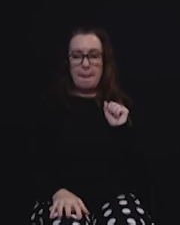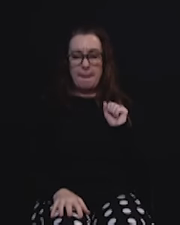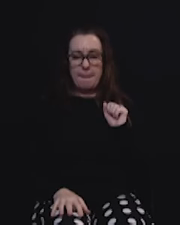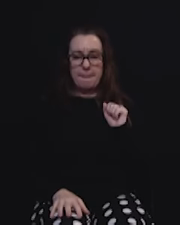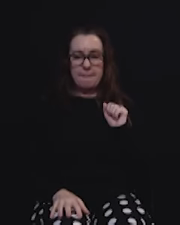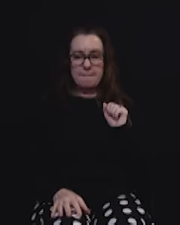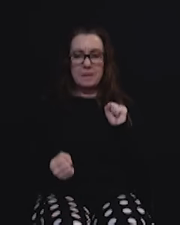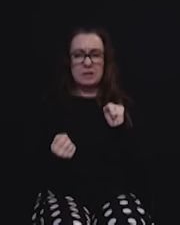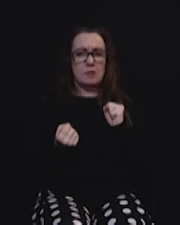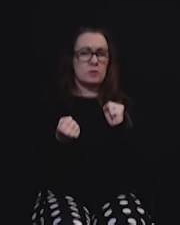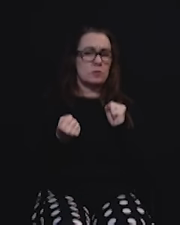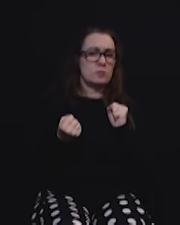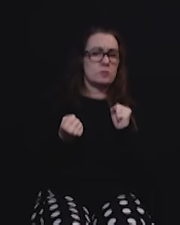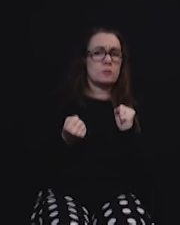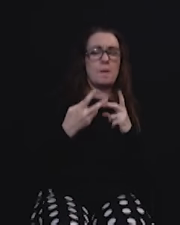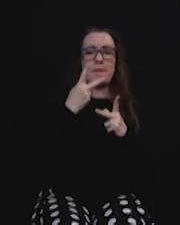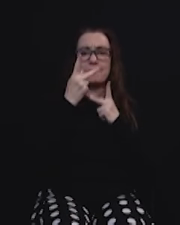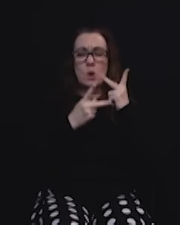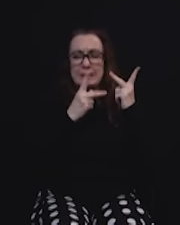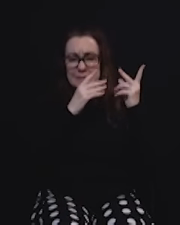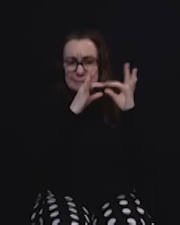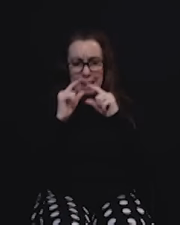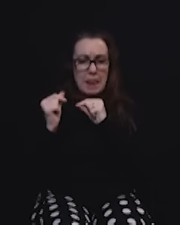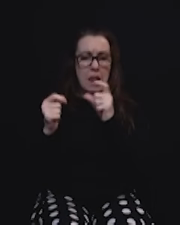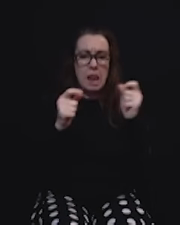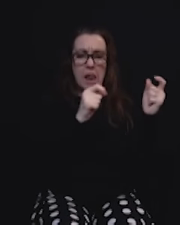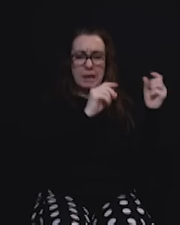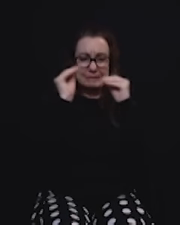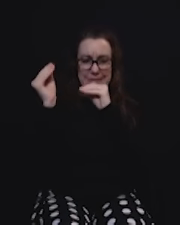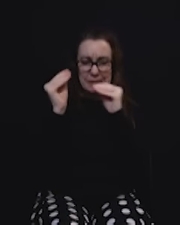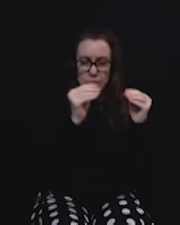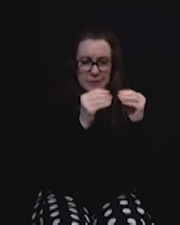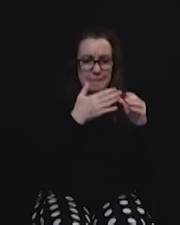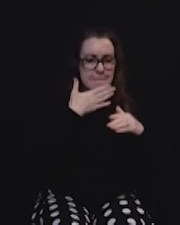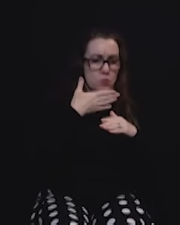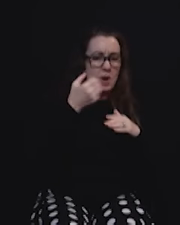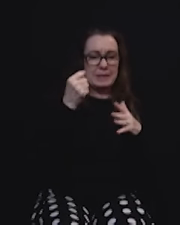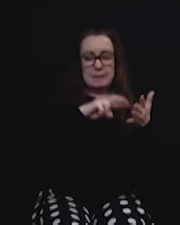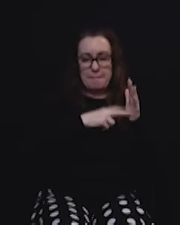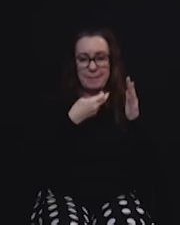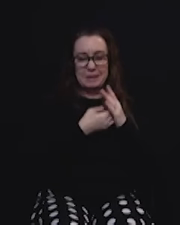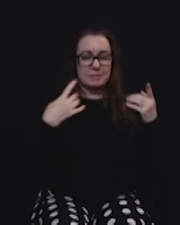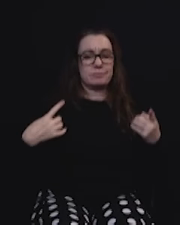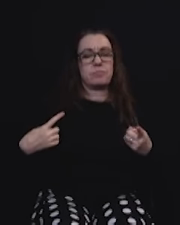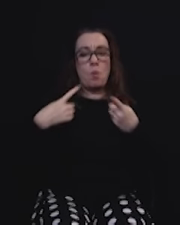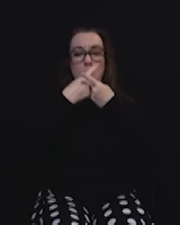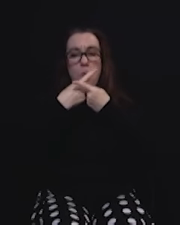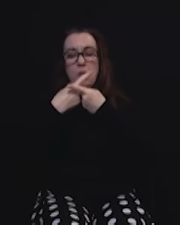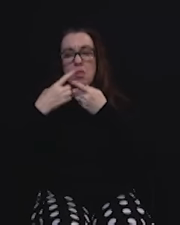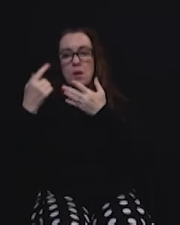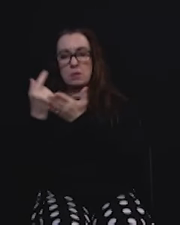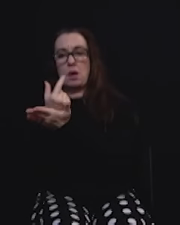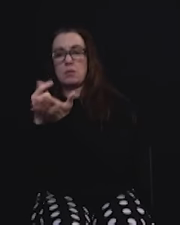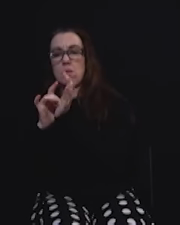So many voices, so many messages trying to teach us what greatness is that are directly counter to what the gospel